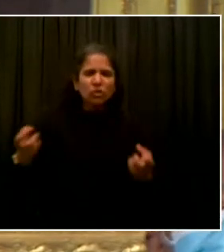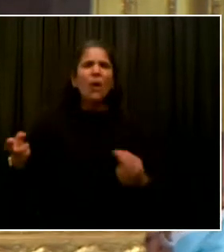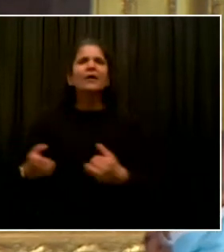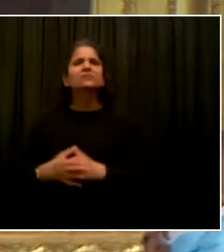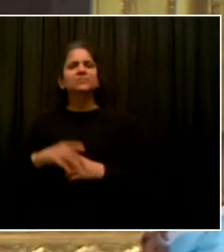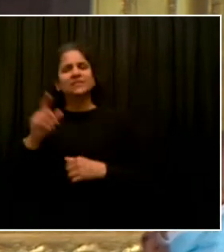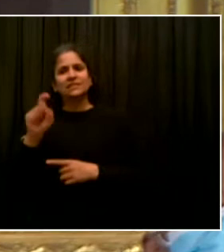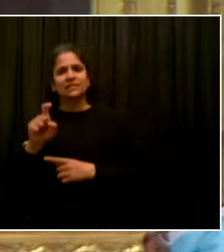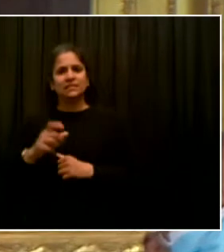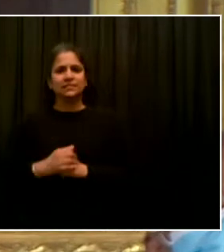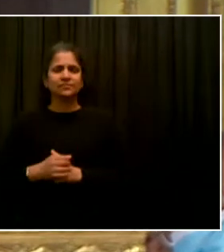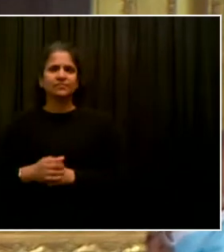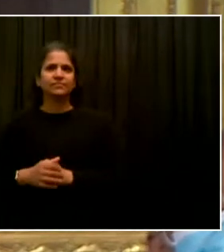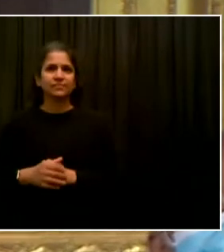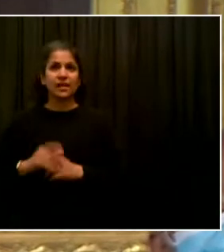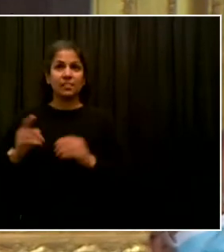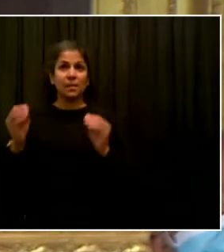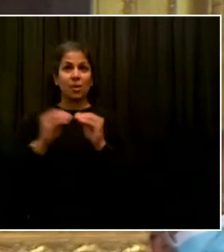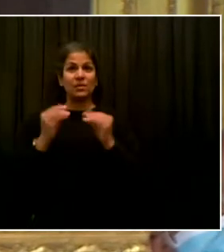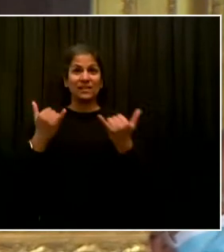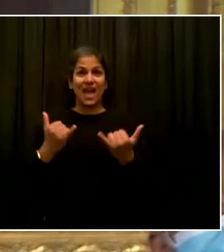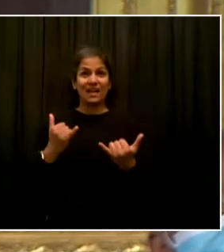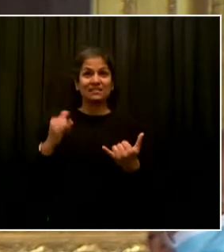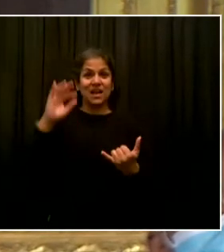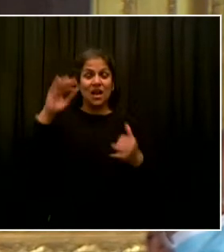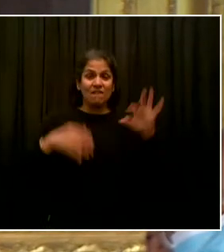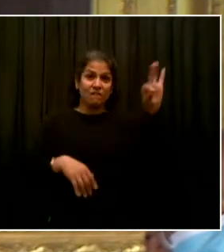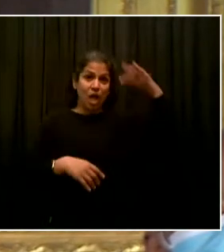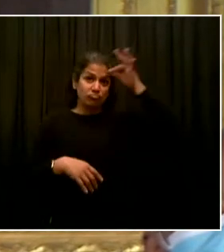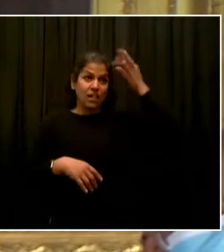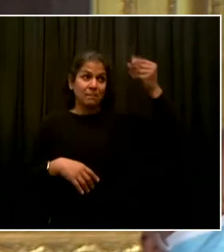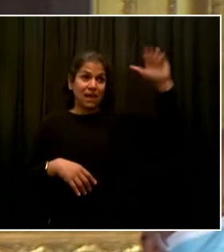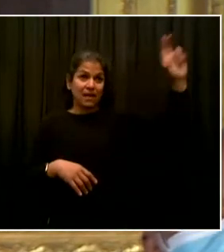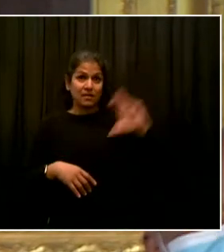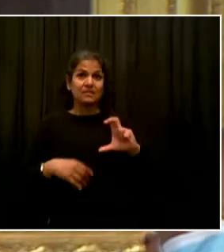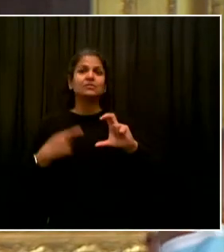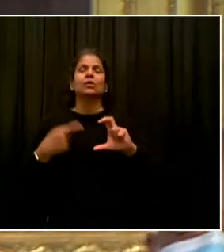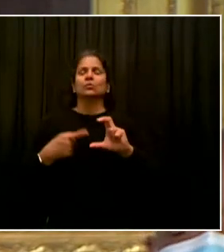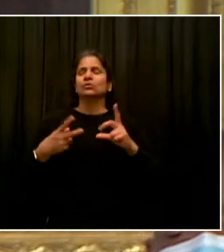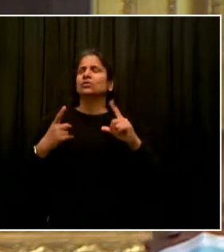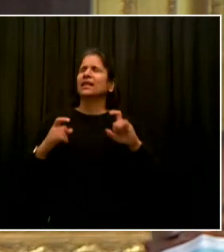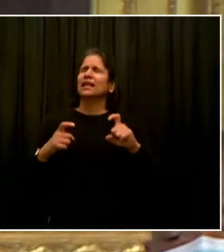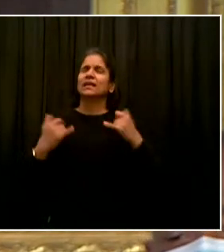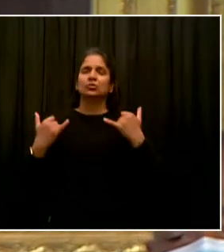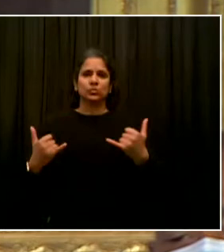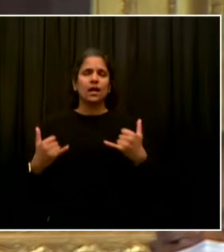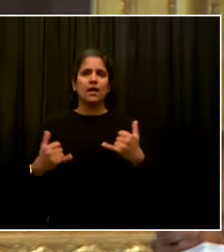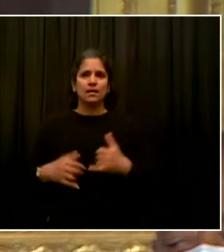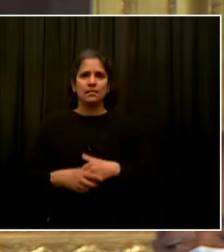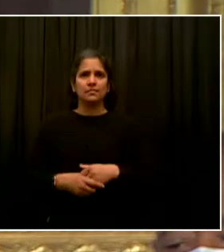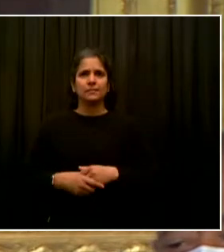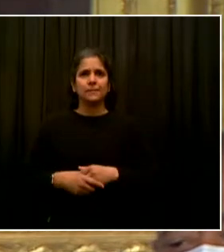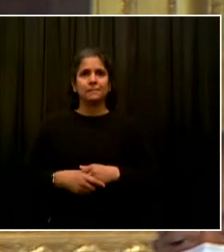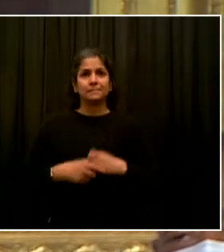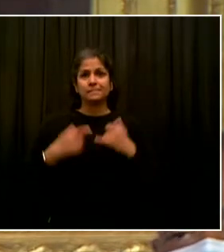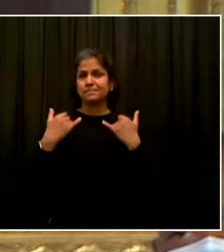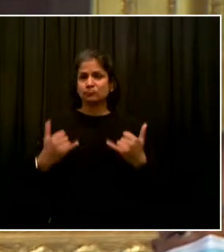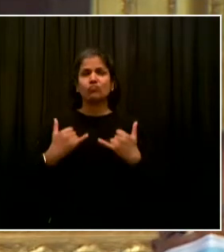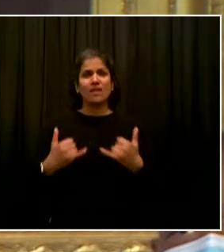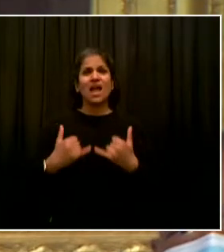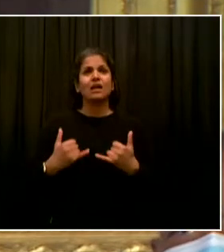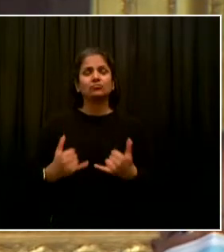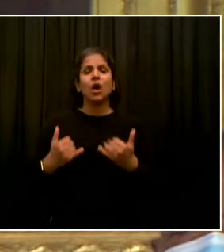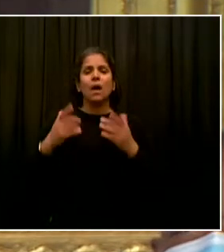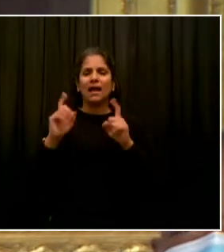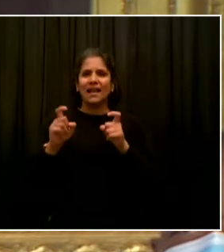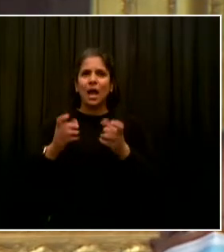to restore those federal funds now. This is something for which we can have no patience. Right now, we need resources to protect the lives not only